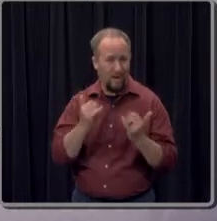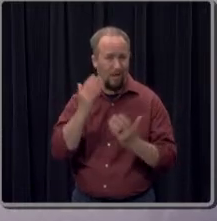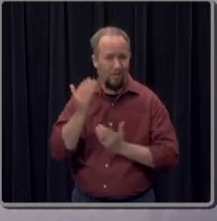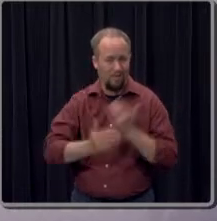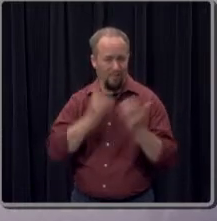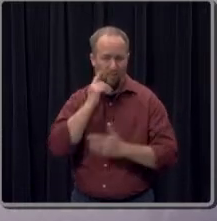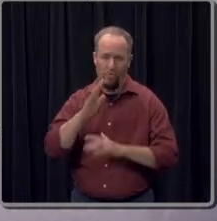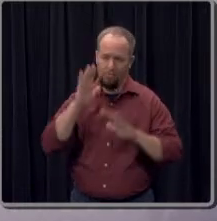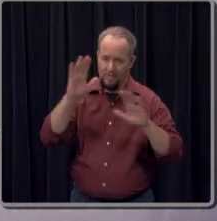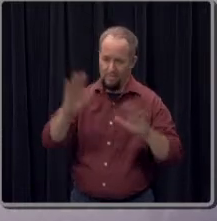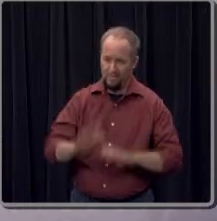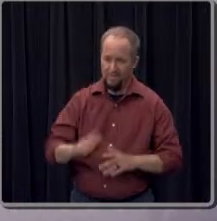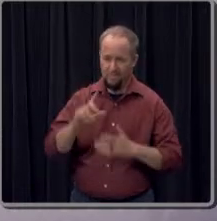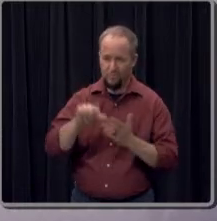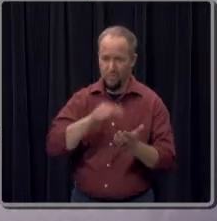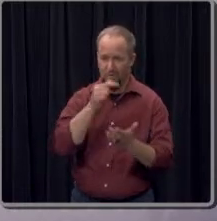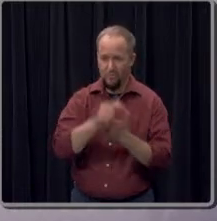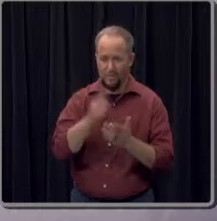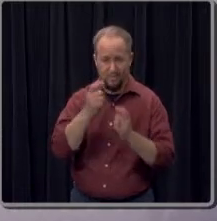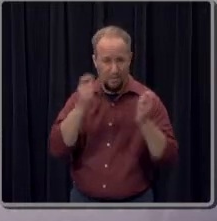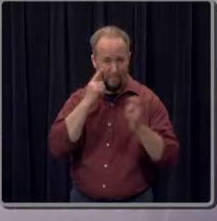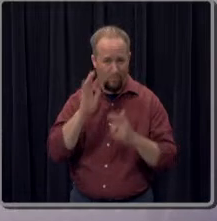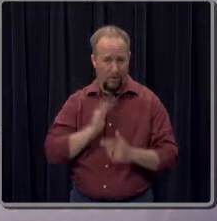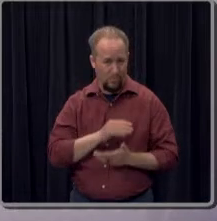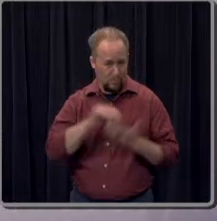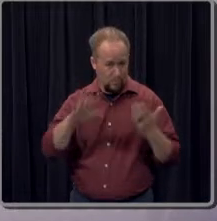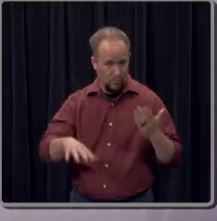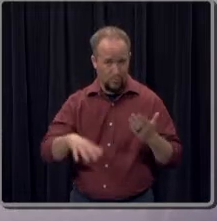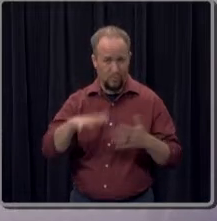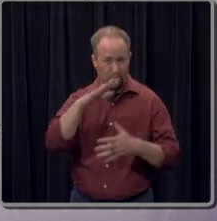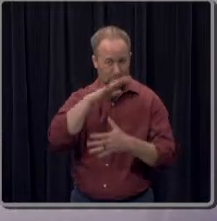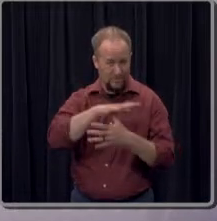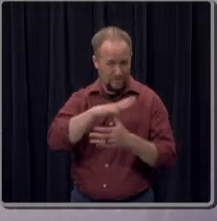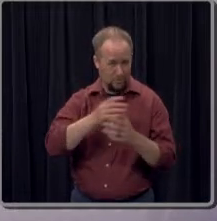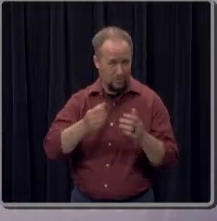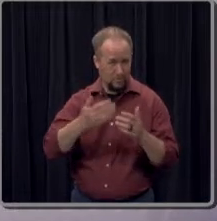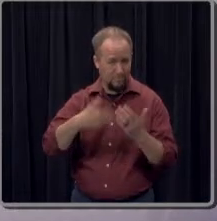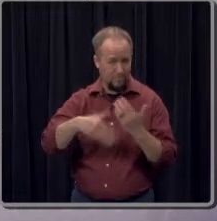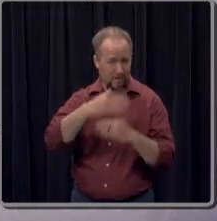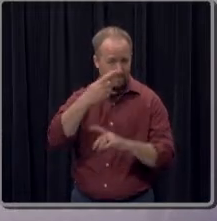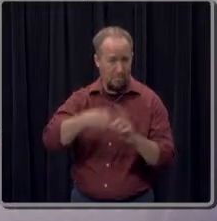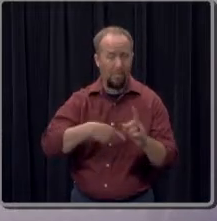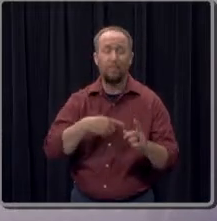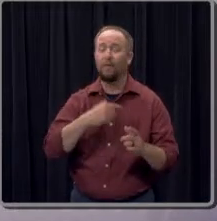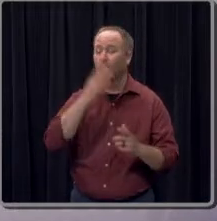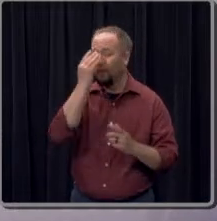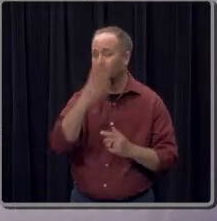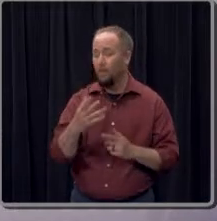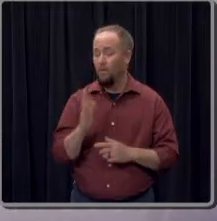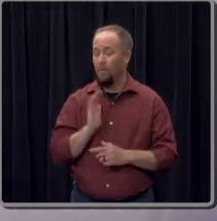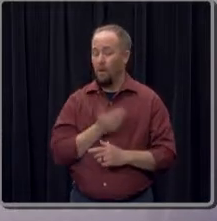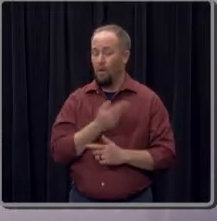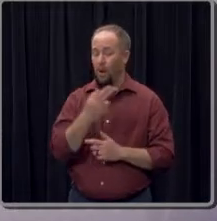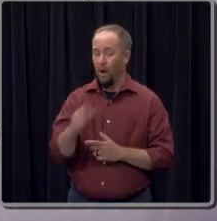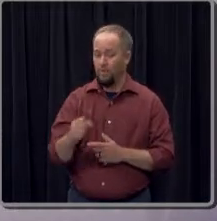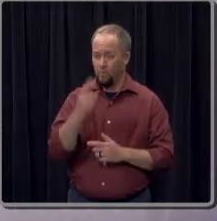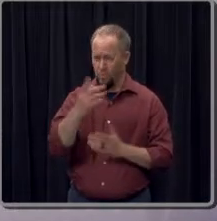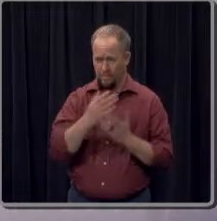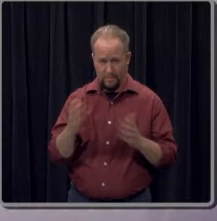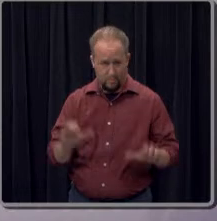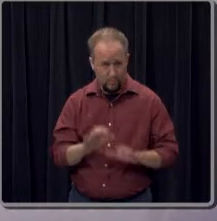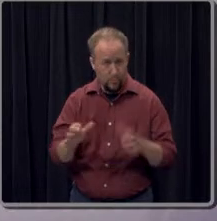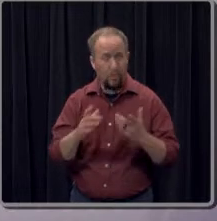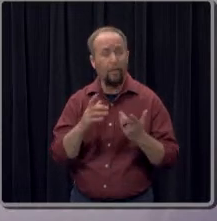will be a tremendous graduation celebration for our students, our seniors next month. And I will tell you that, our high schools, one of the things we're doing